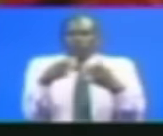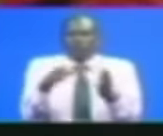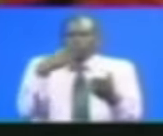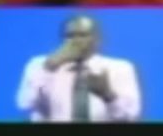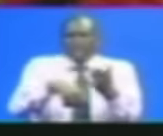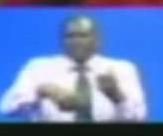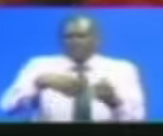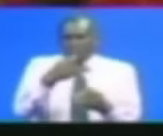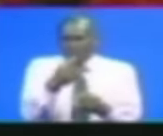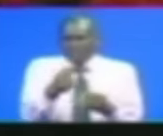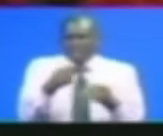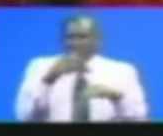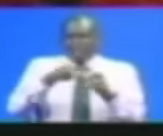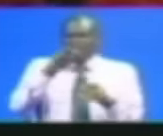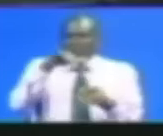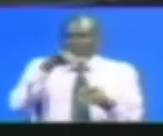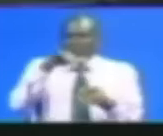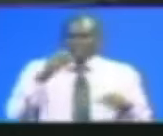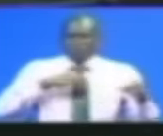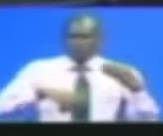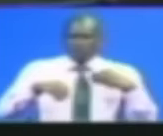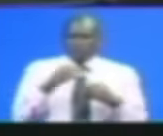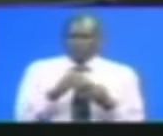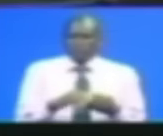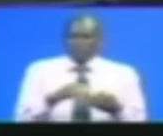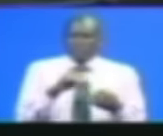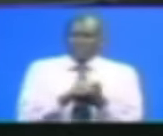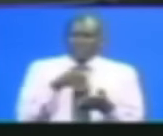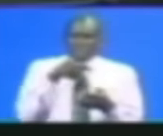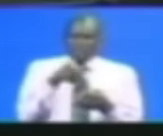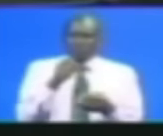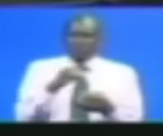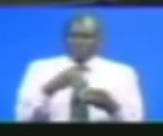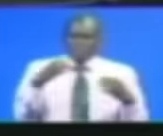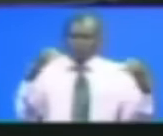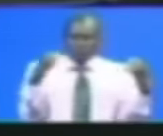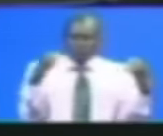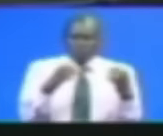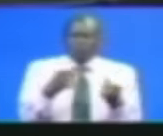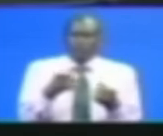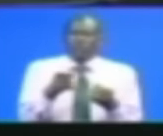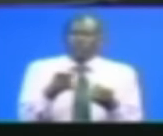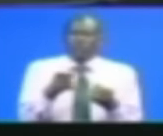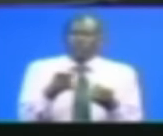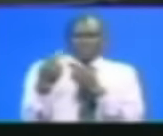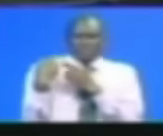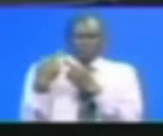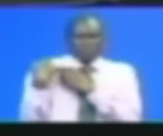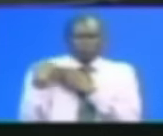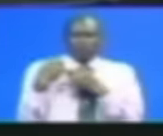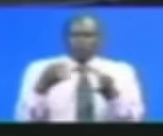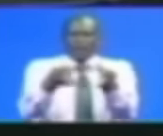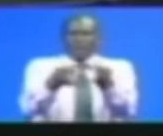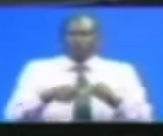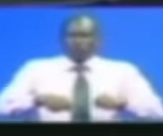taxpayer money in the NYS scandal. That it was upon the accounting officer to